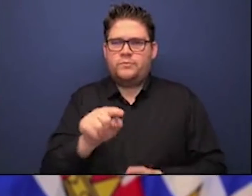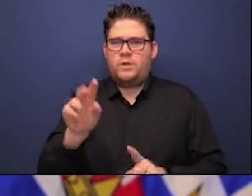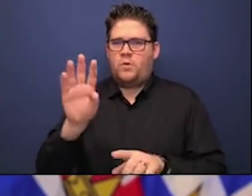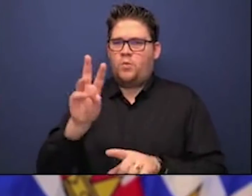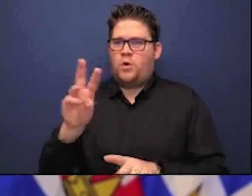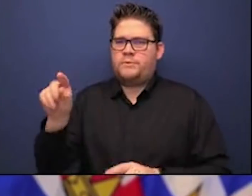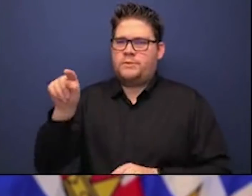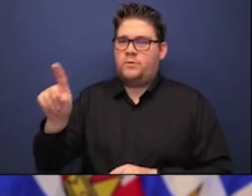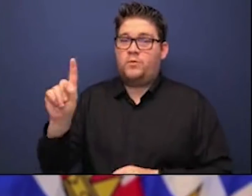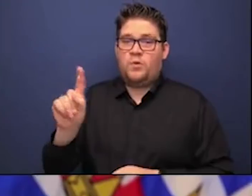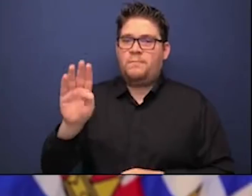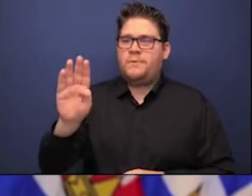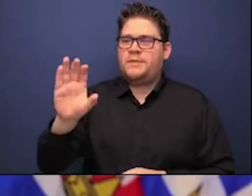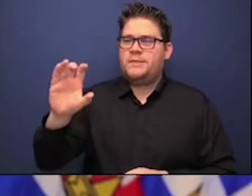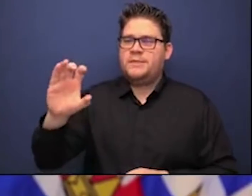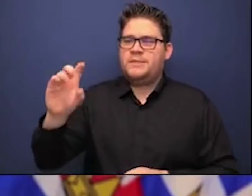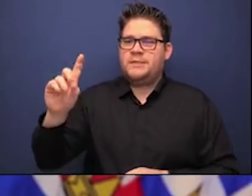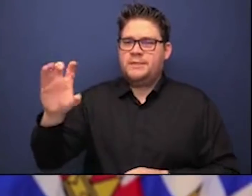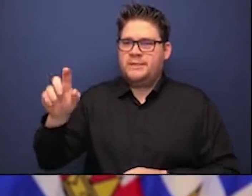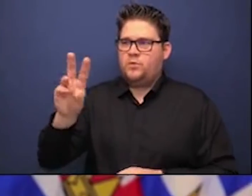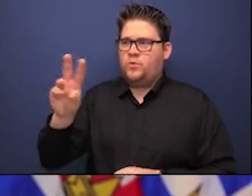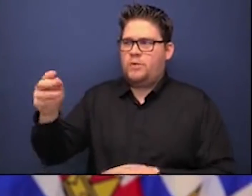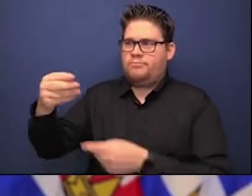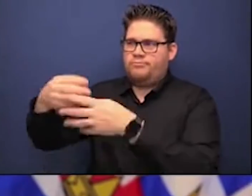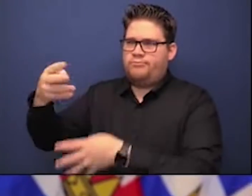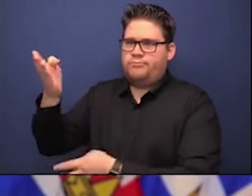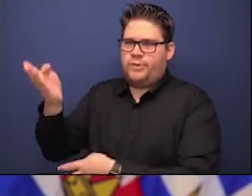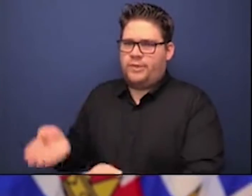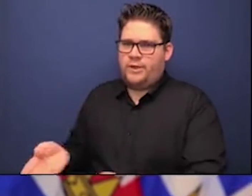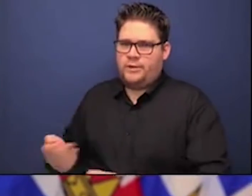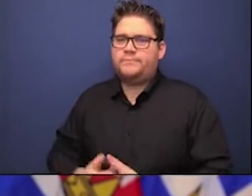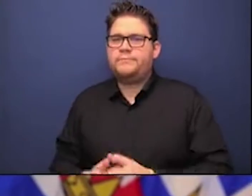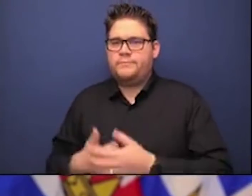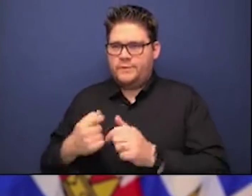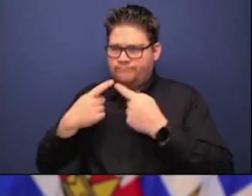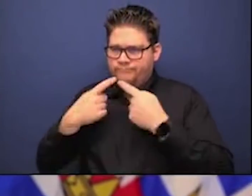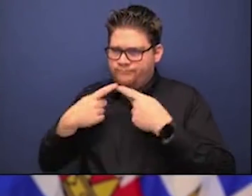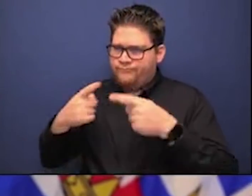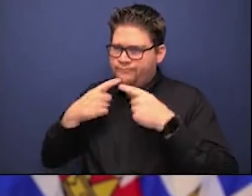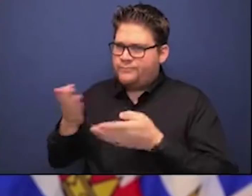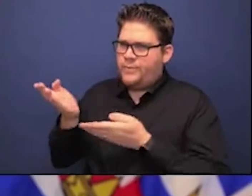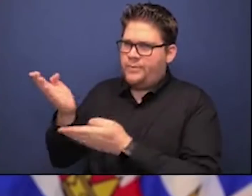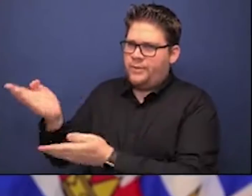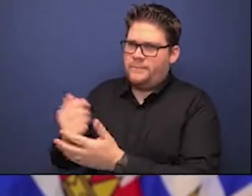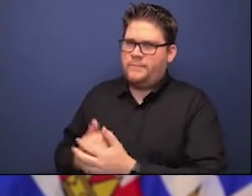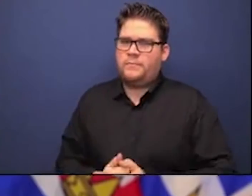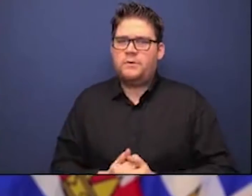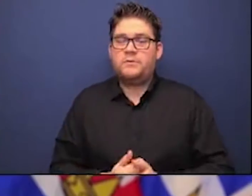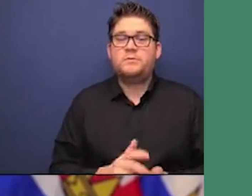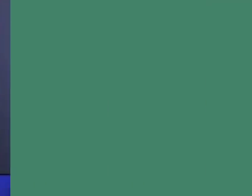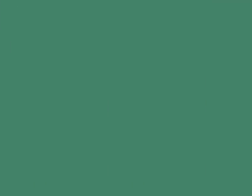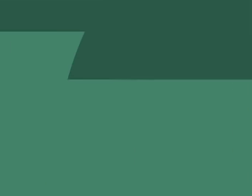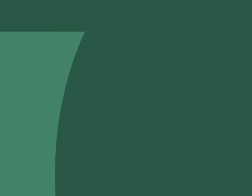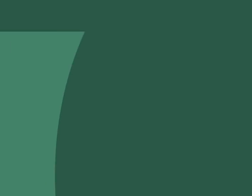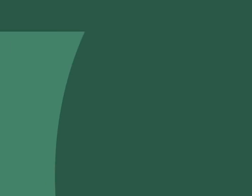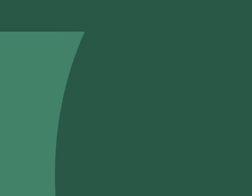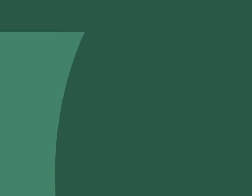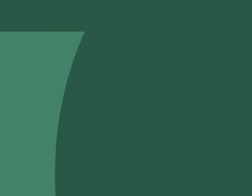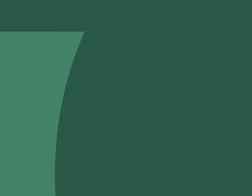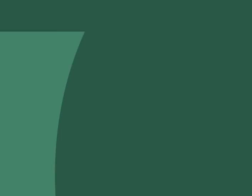age and the number of cases in school age children. And we'll be presenting some more information on that tomorrow morning.